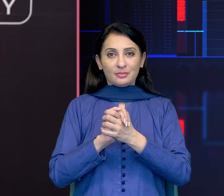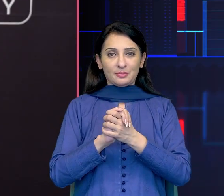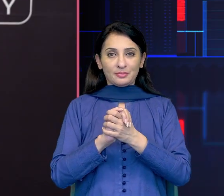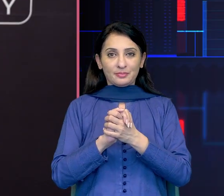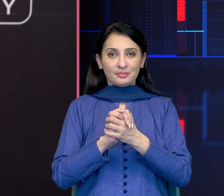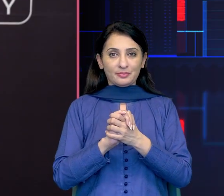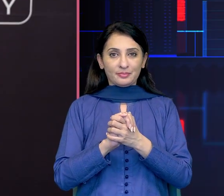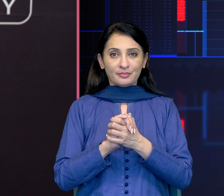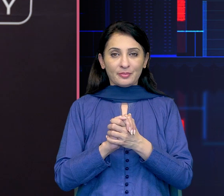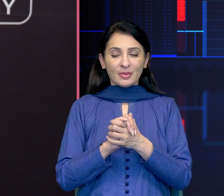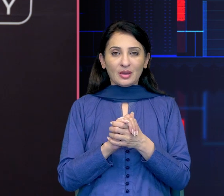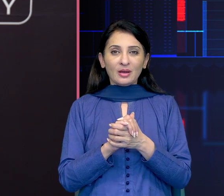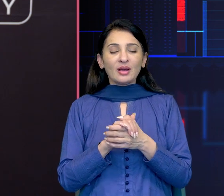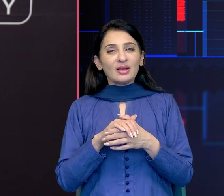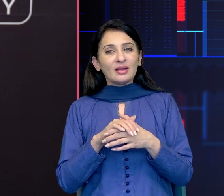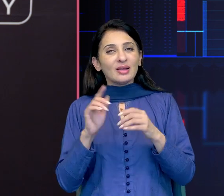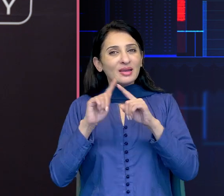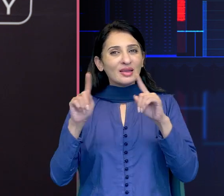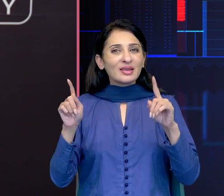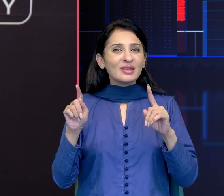teaching and working,